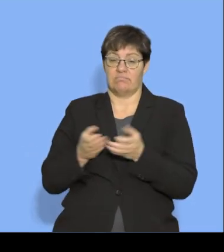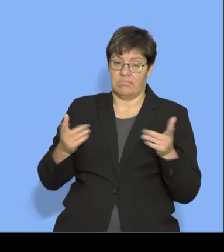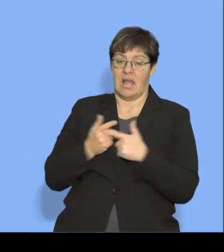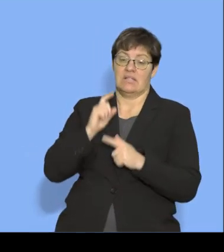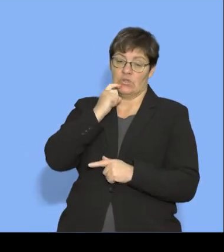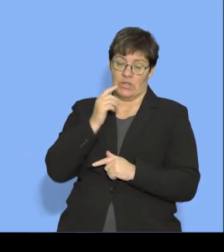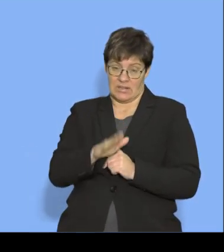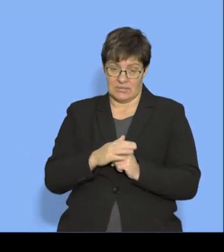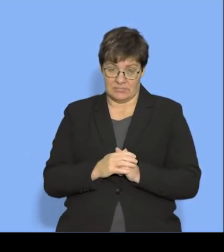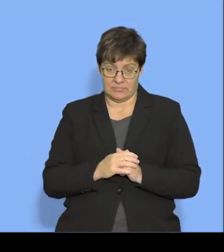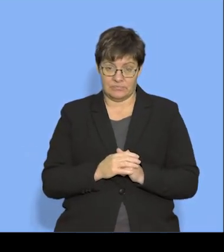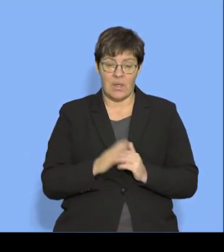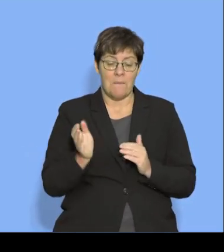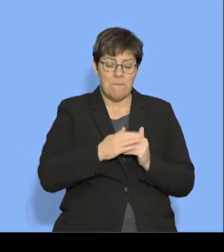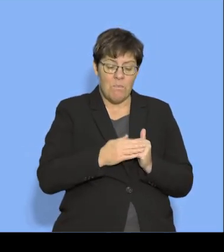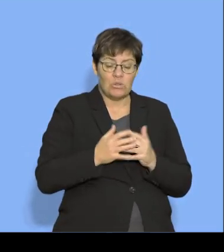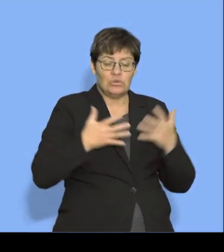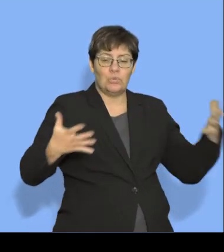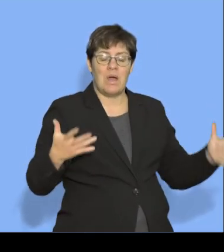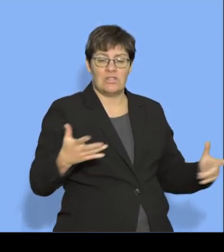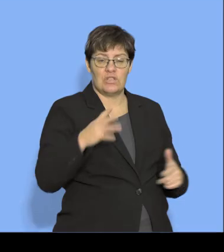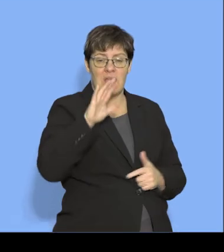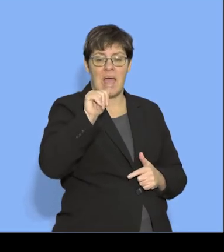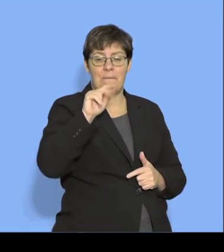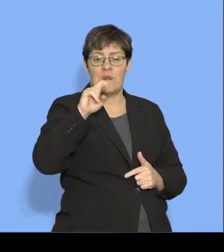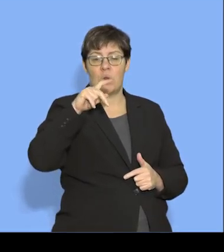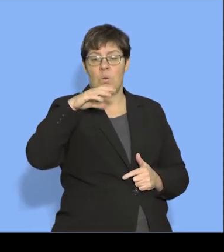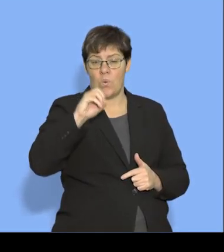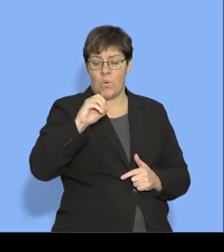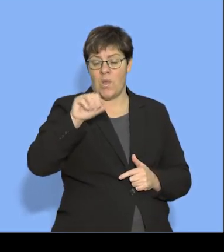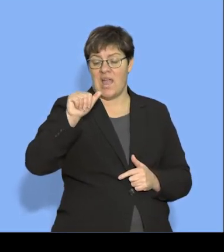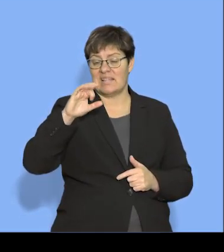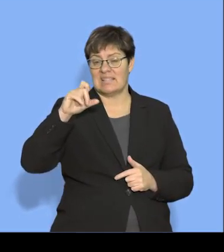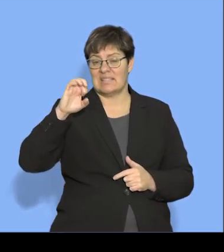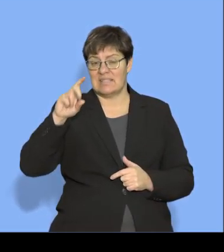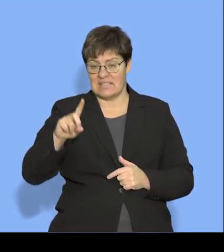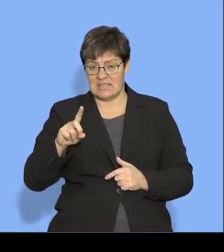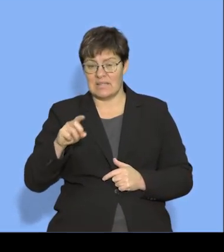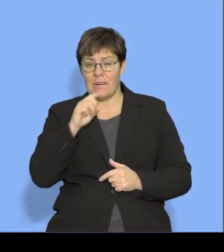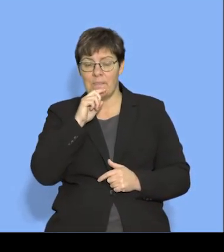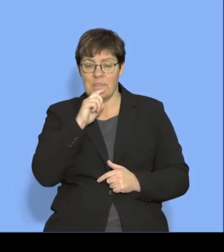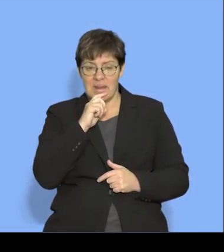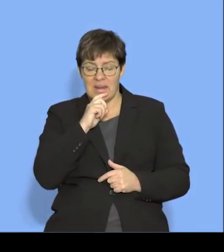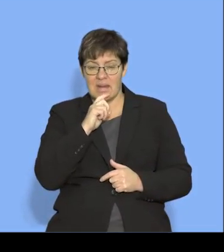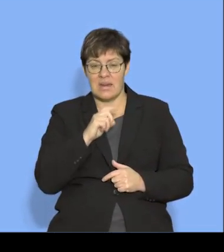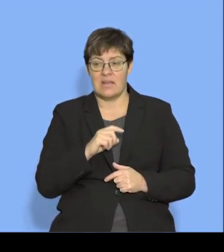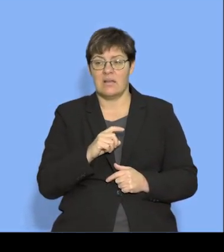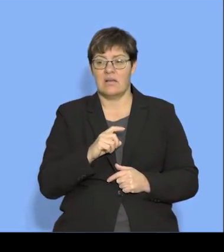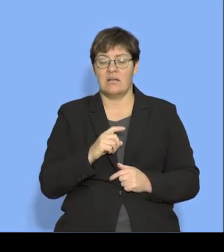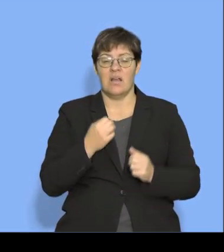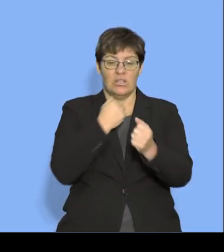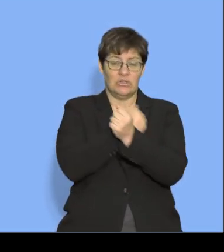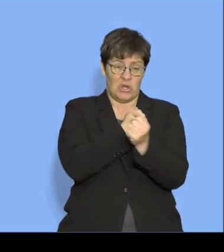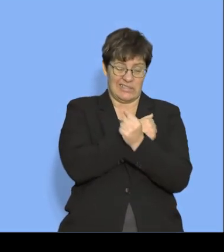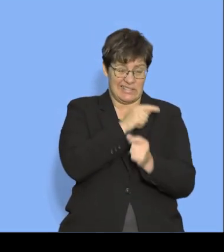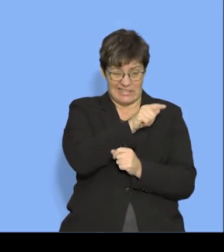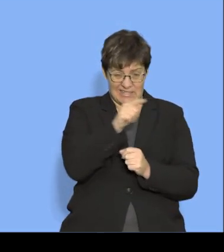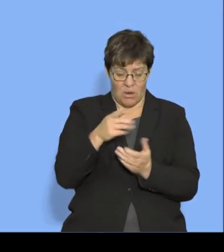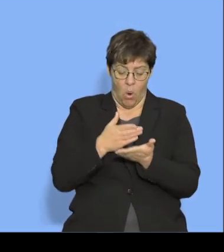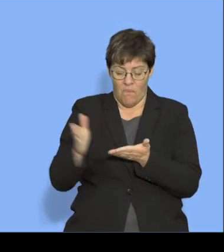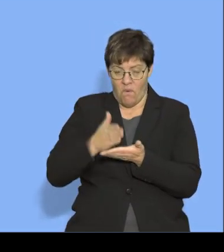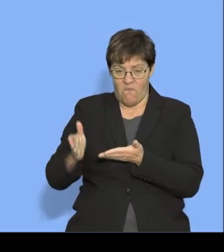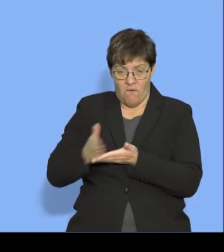glucose. The excess amino acids, guys, are then deaminated. So the toxic